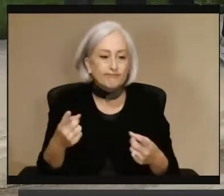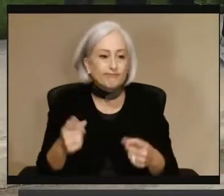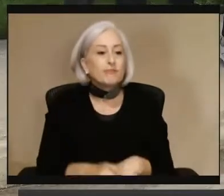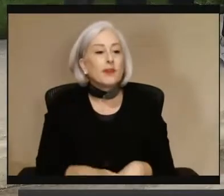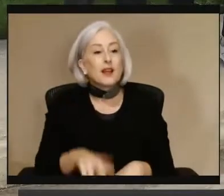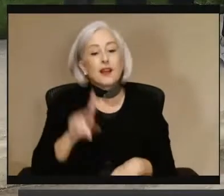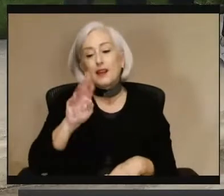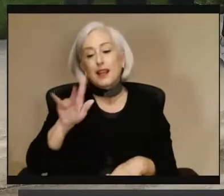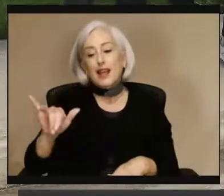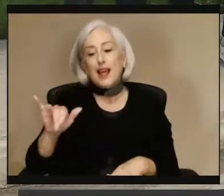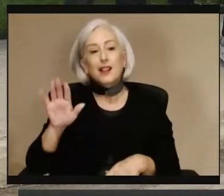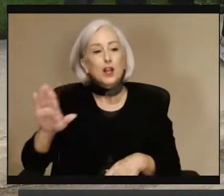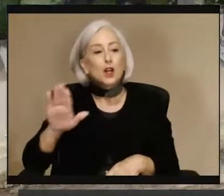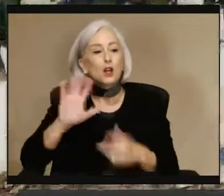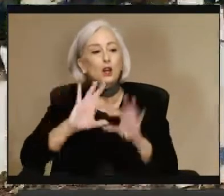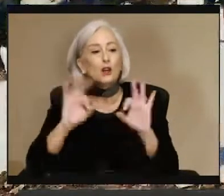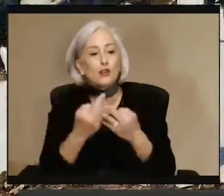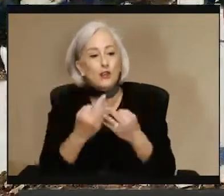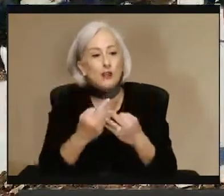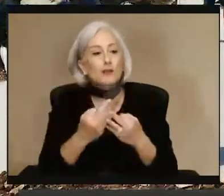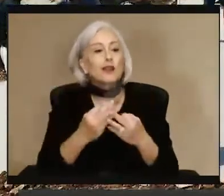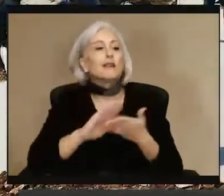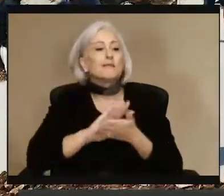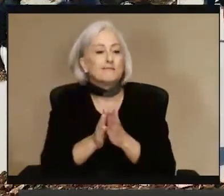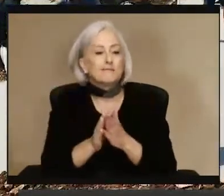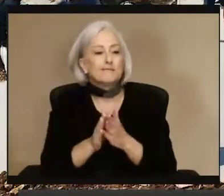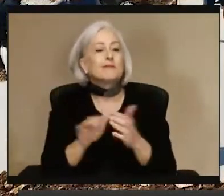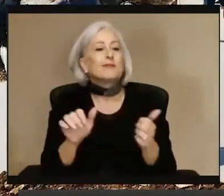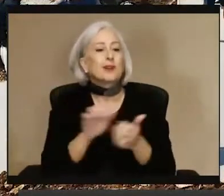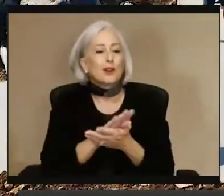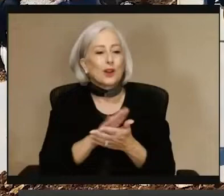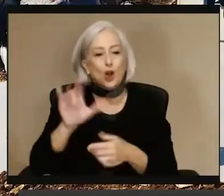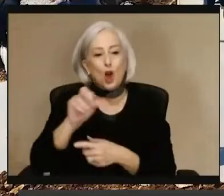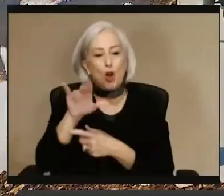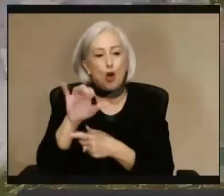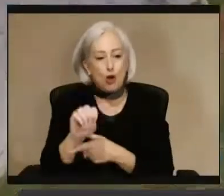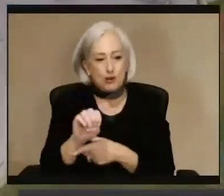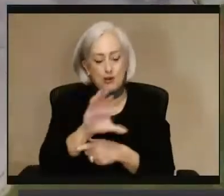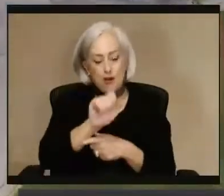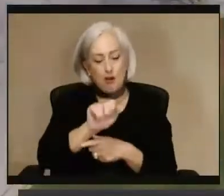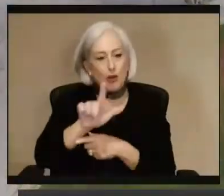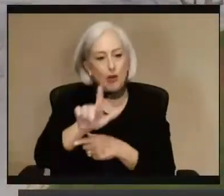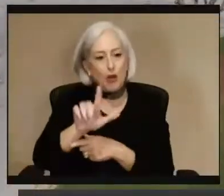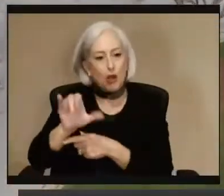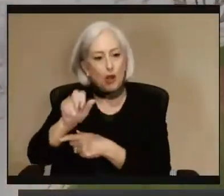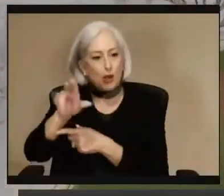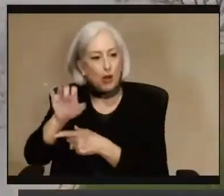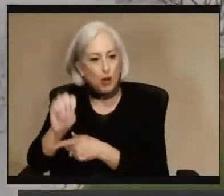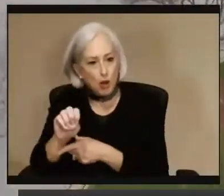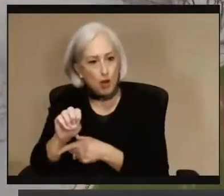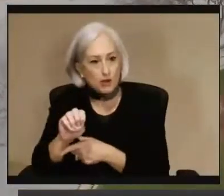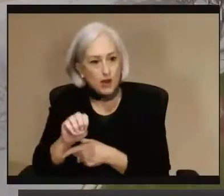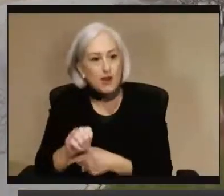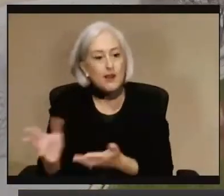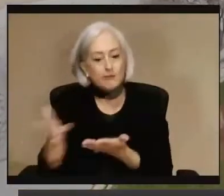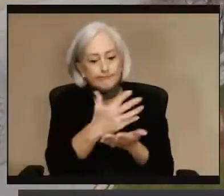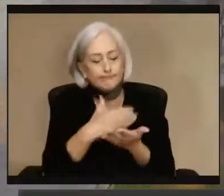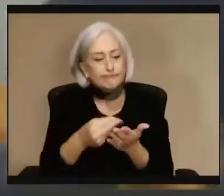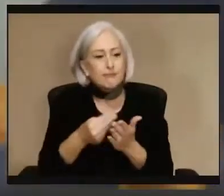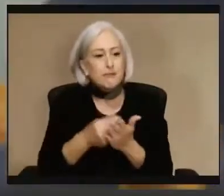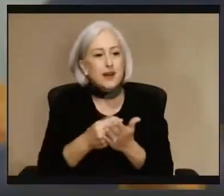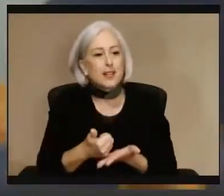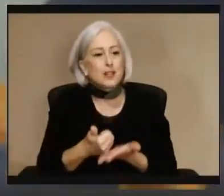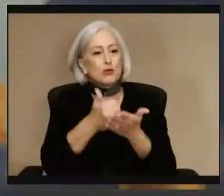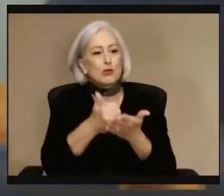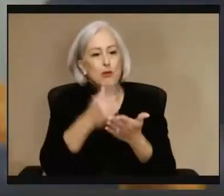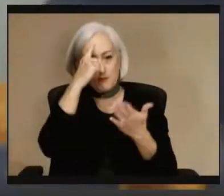Carl's cause, generating money from golf tournaments and fundraisers to support mental health facilities like Miralac. It's a serious epidemic.